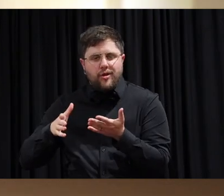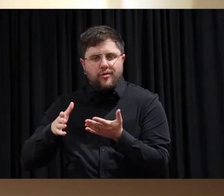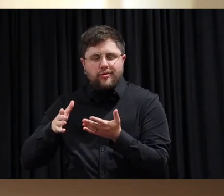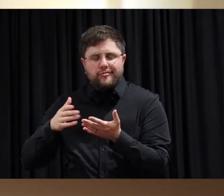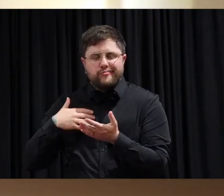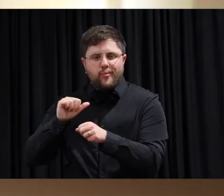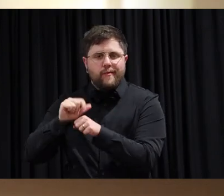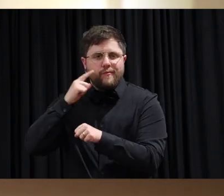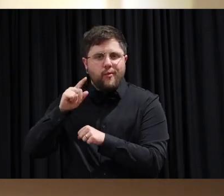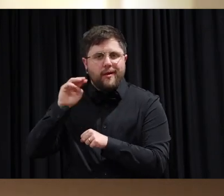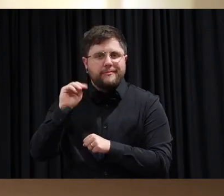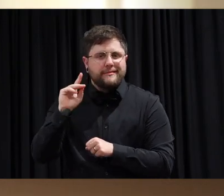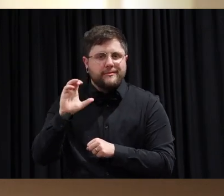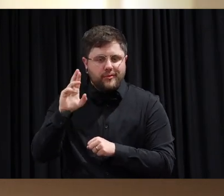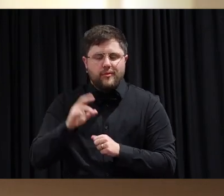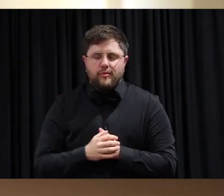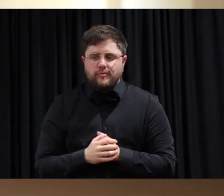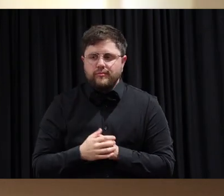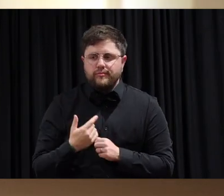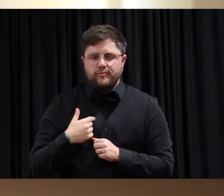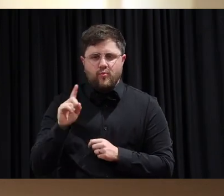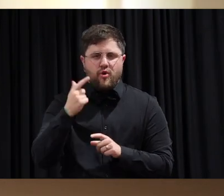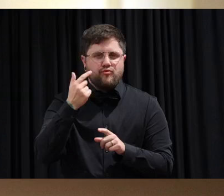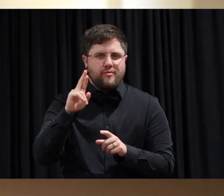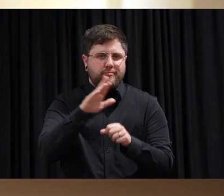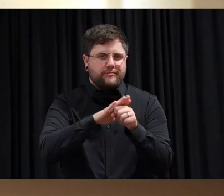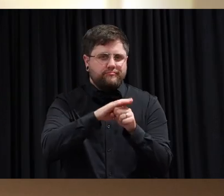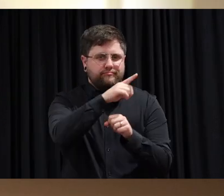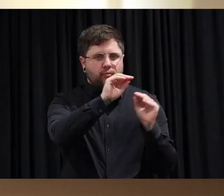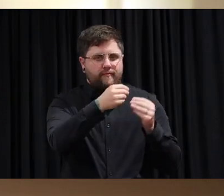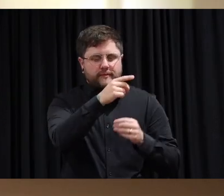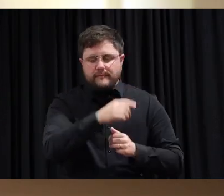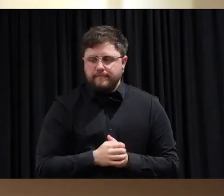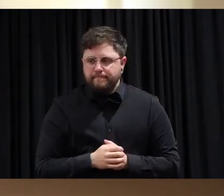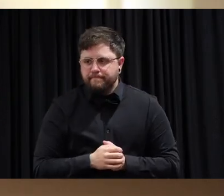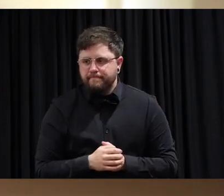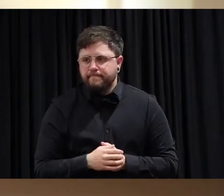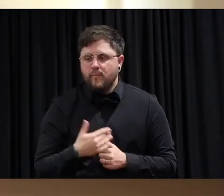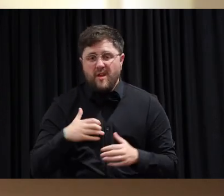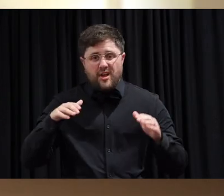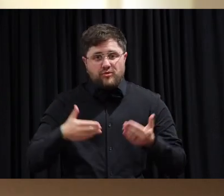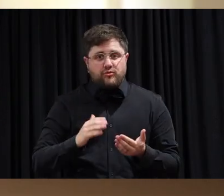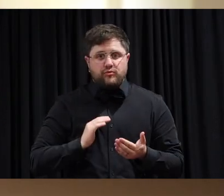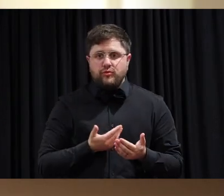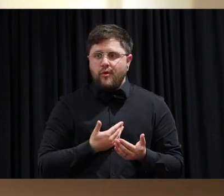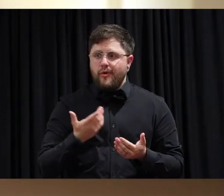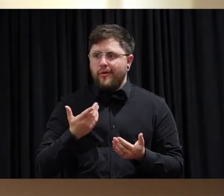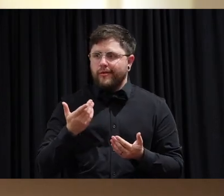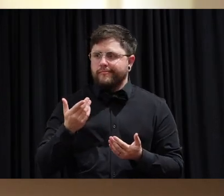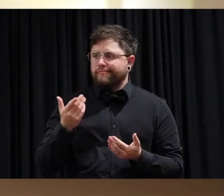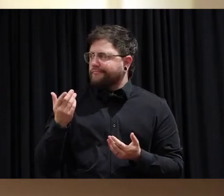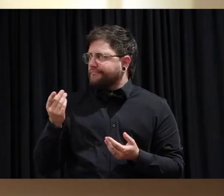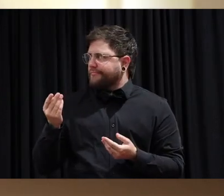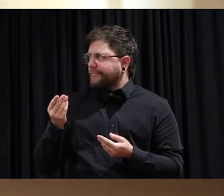Michigan Department of Civil Rights, and I work in our Grand Rapids office. I would like to introduce our moderator